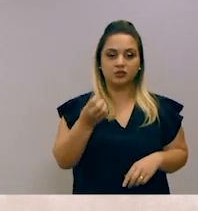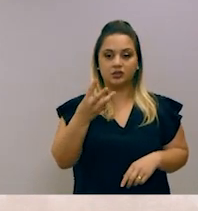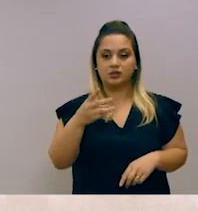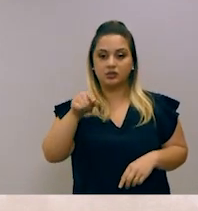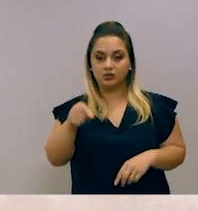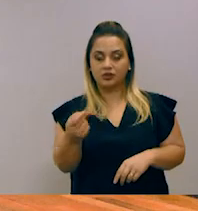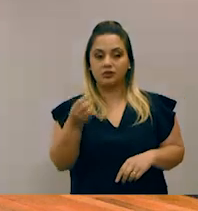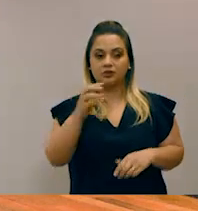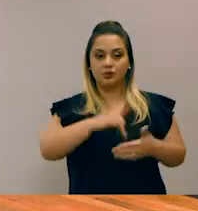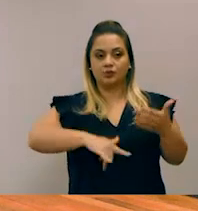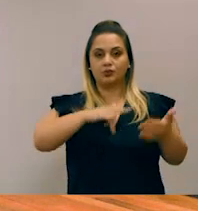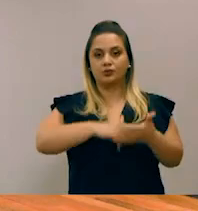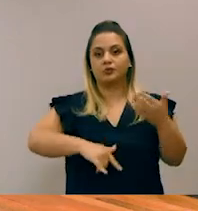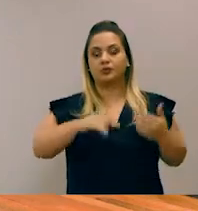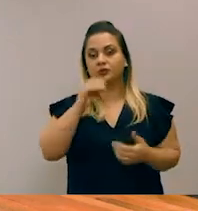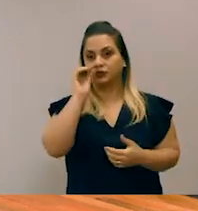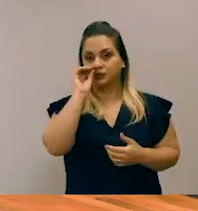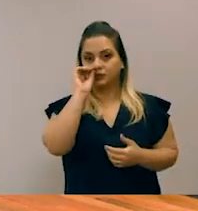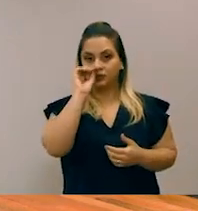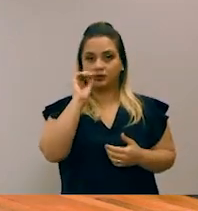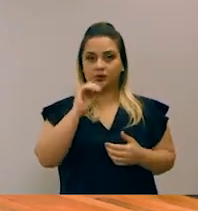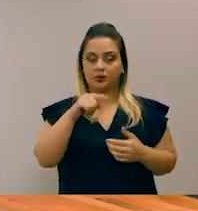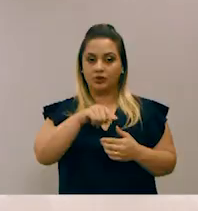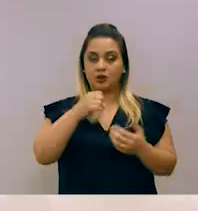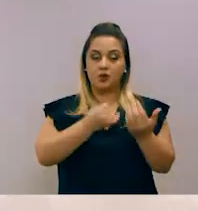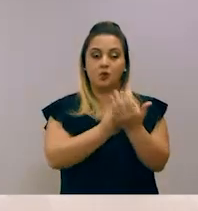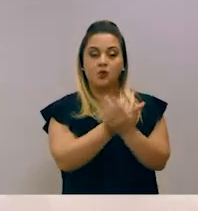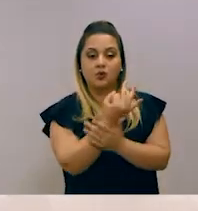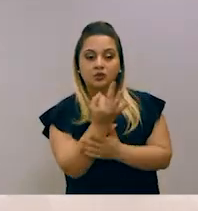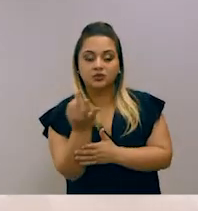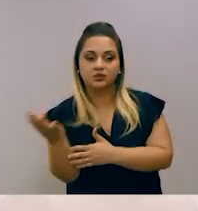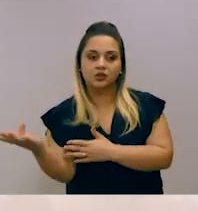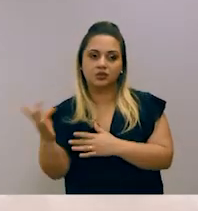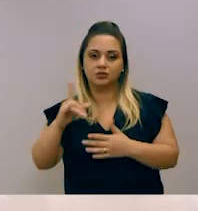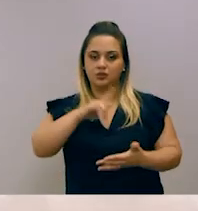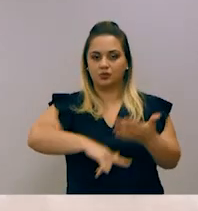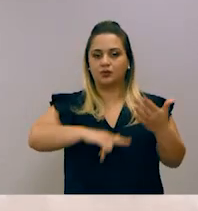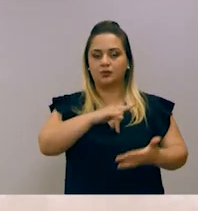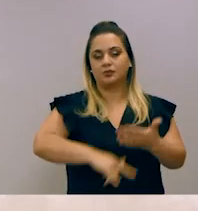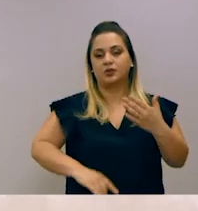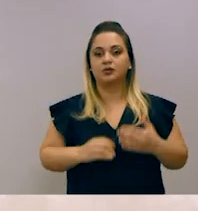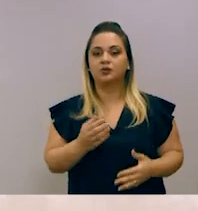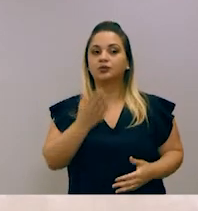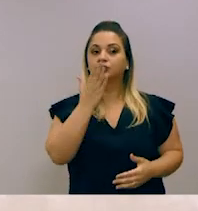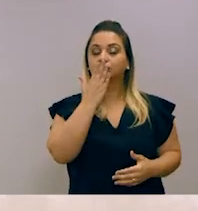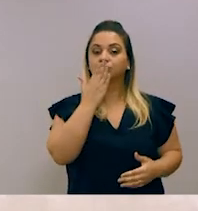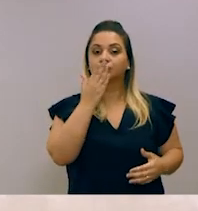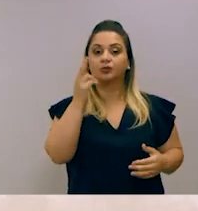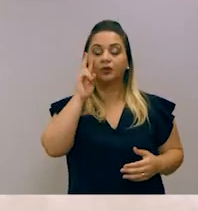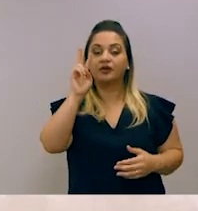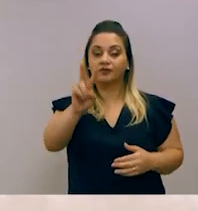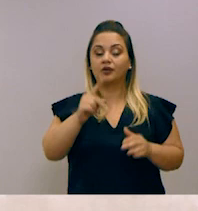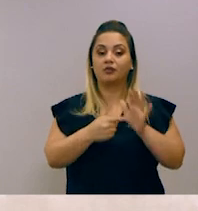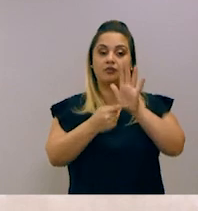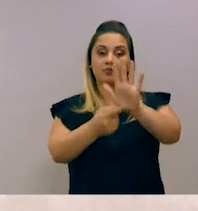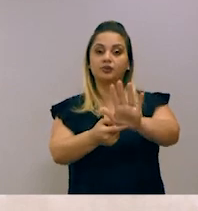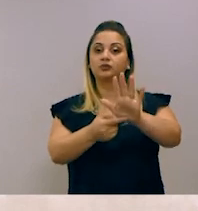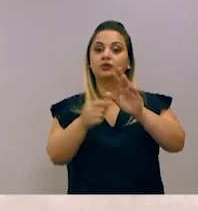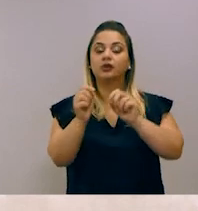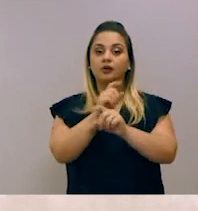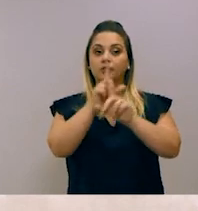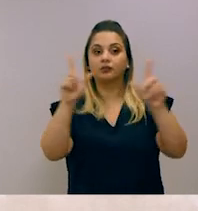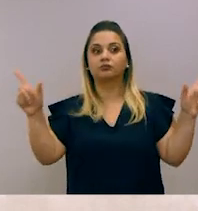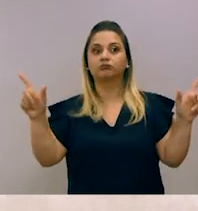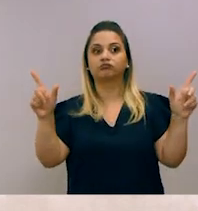163,000, over 106,000 documents related to over 4,000 damages. This is the amount